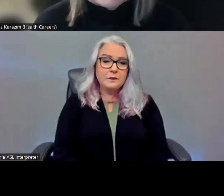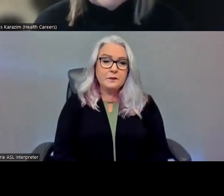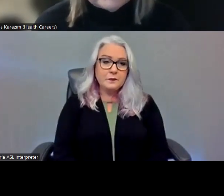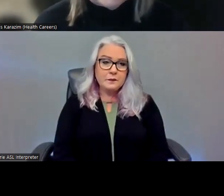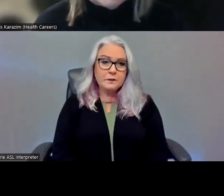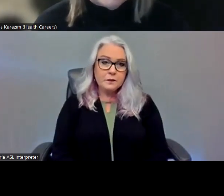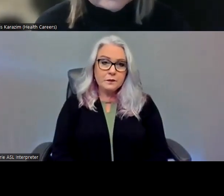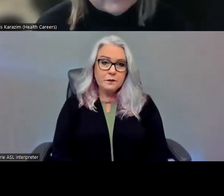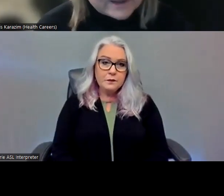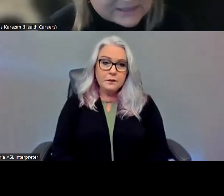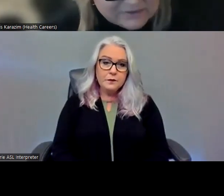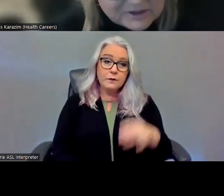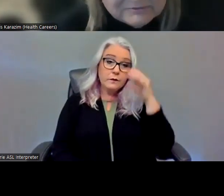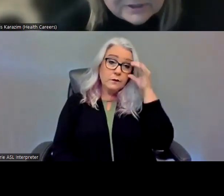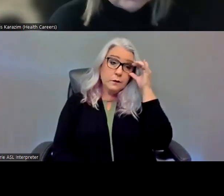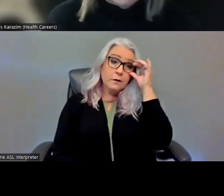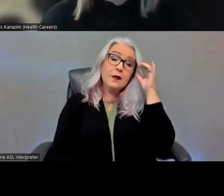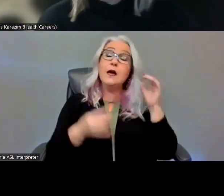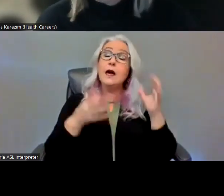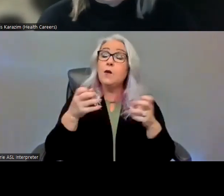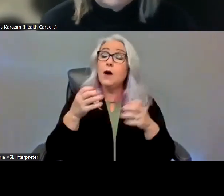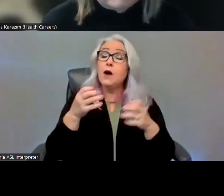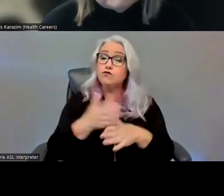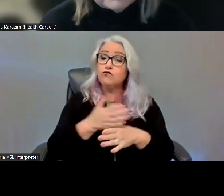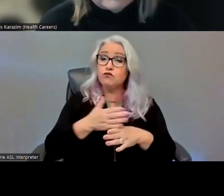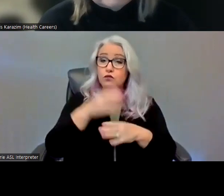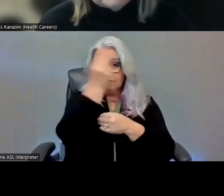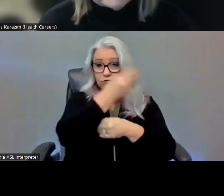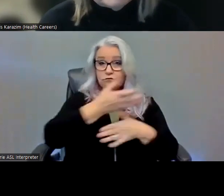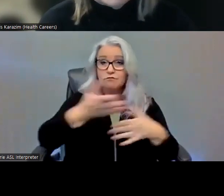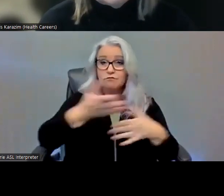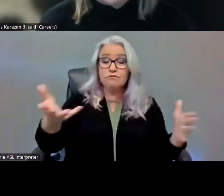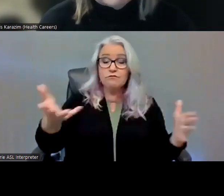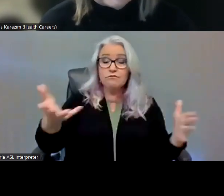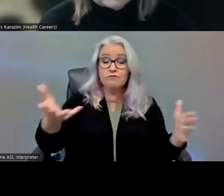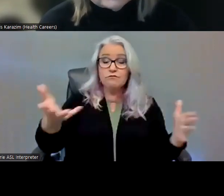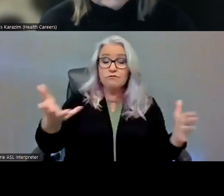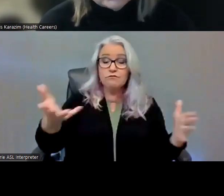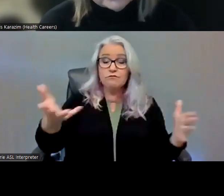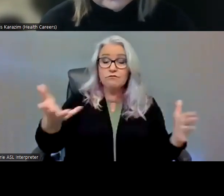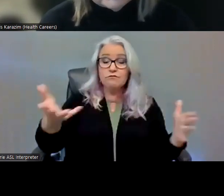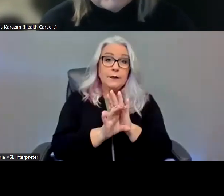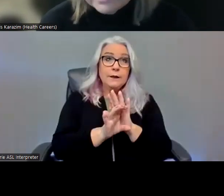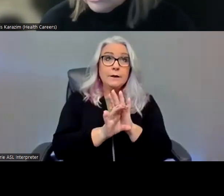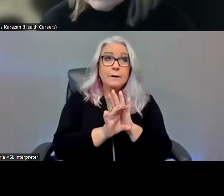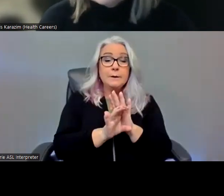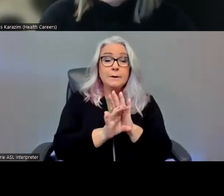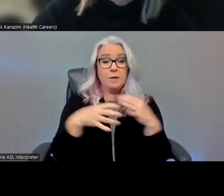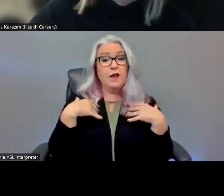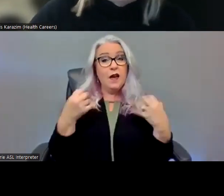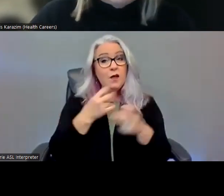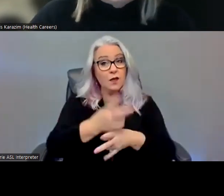Here are some pictures. I wanted to give you a visual of healthcare professionals working with